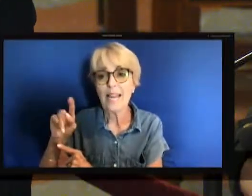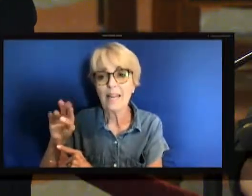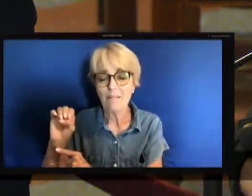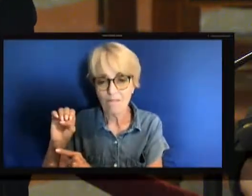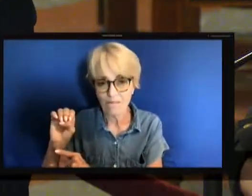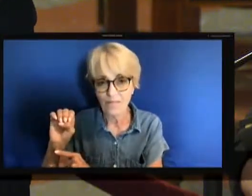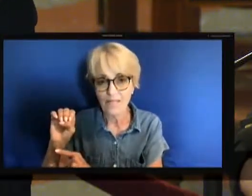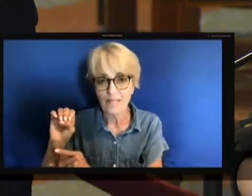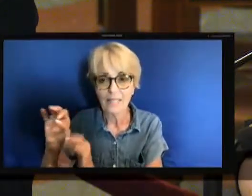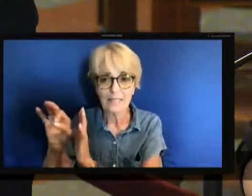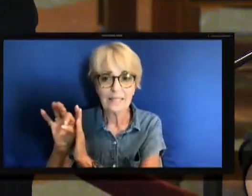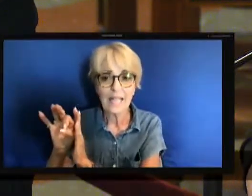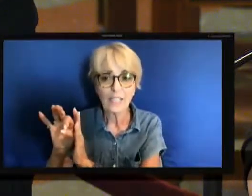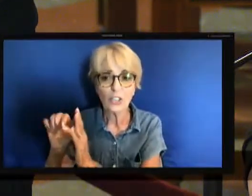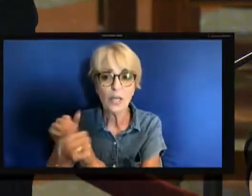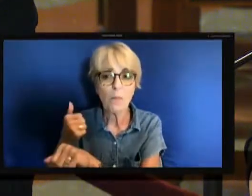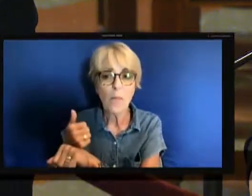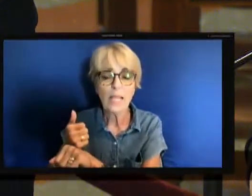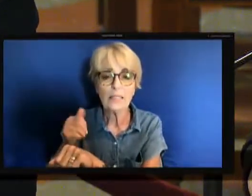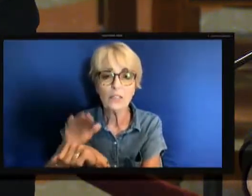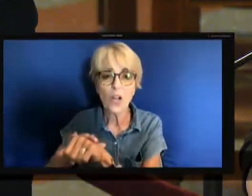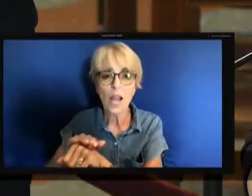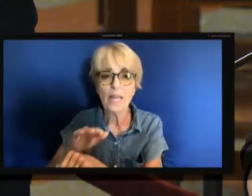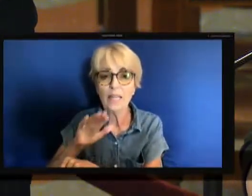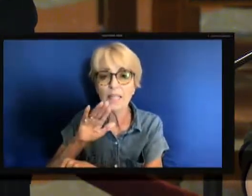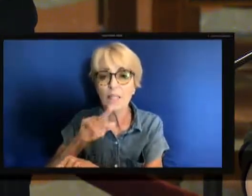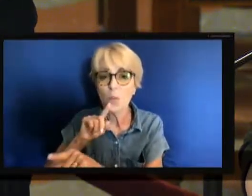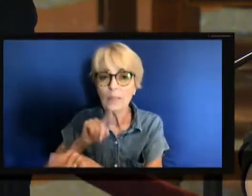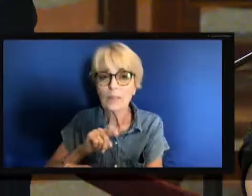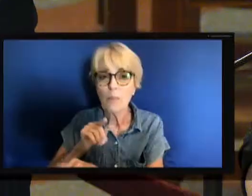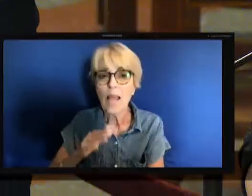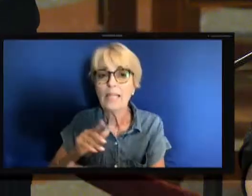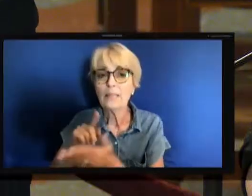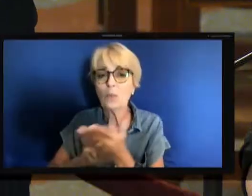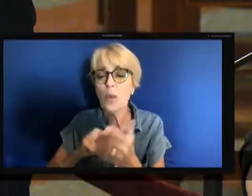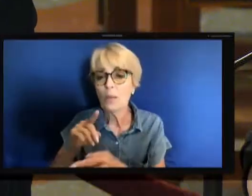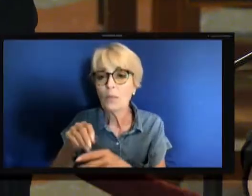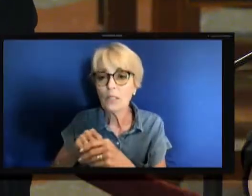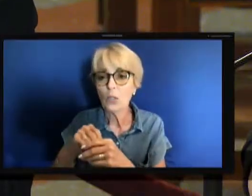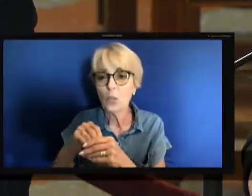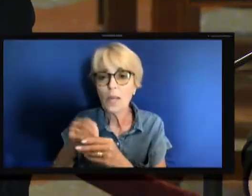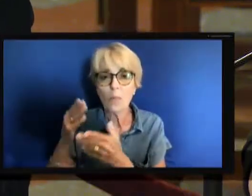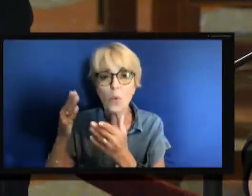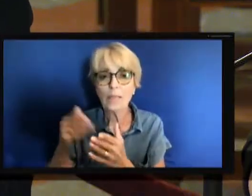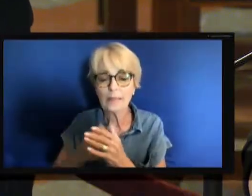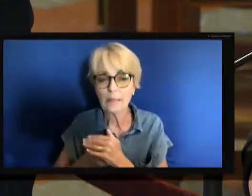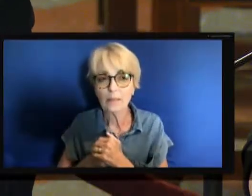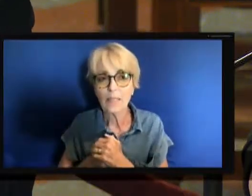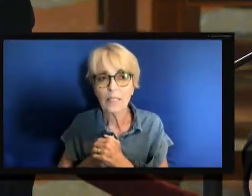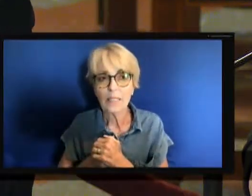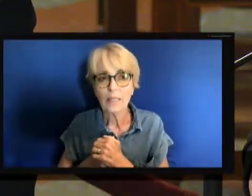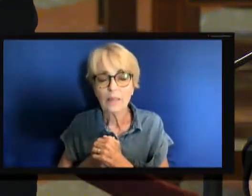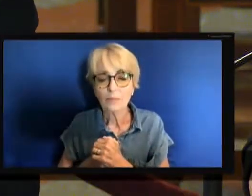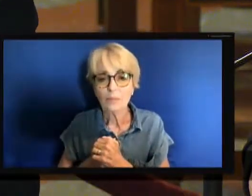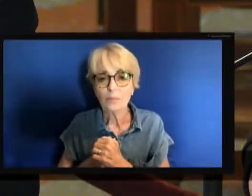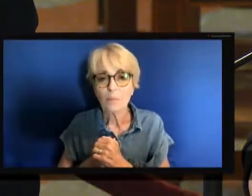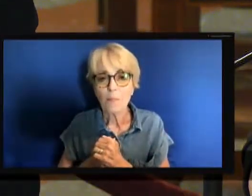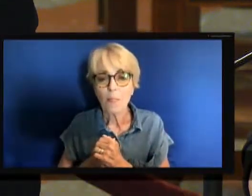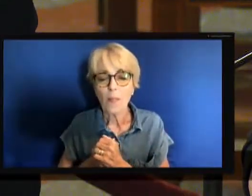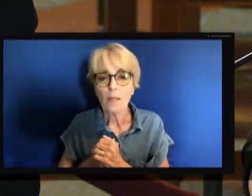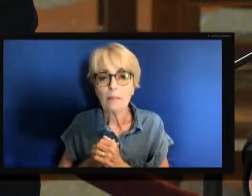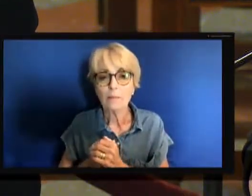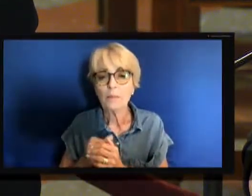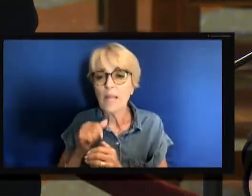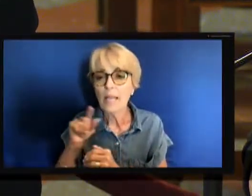the respondents, what they included in their proposal, not just the cost or any one measurable factor.